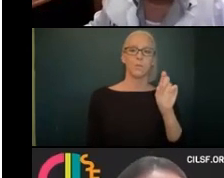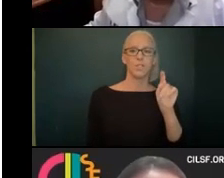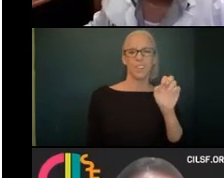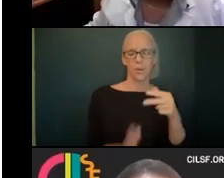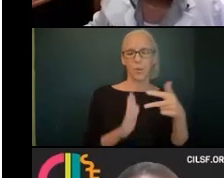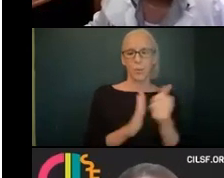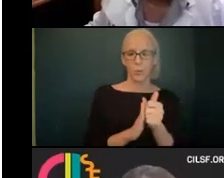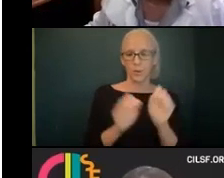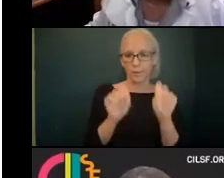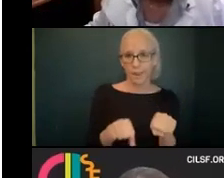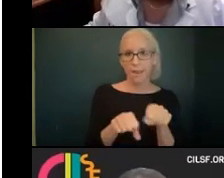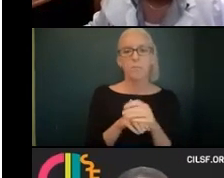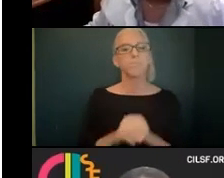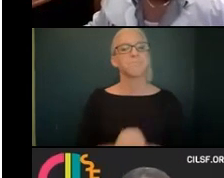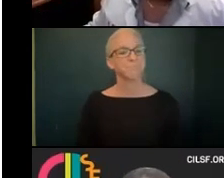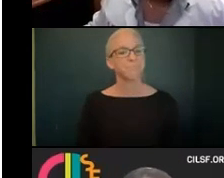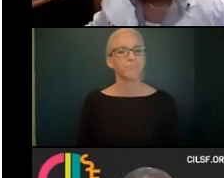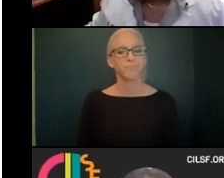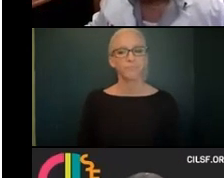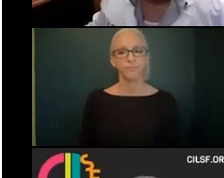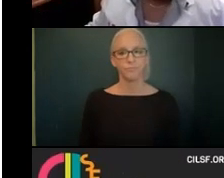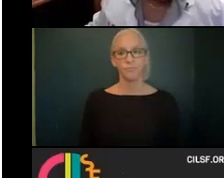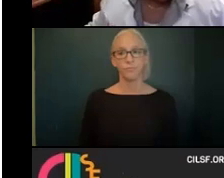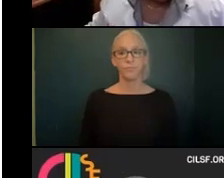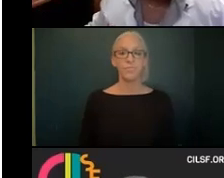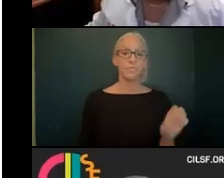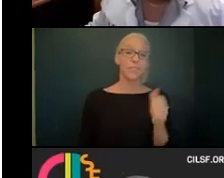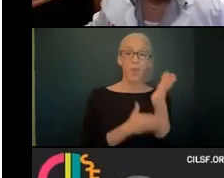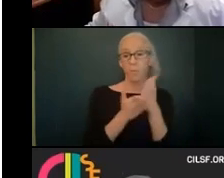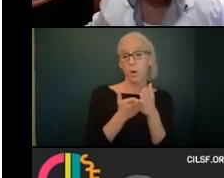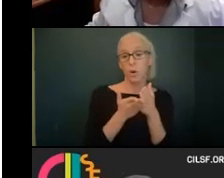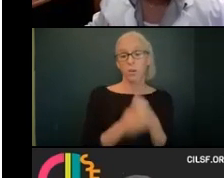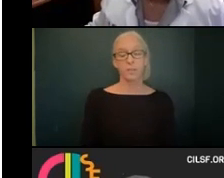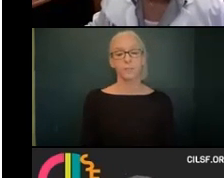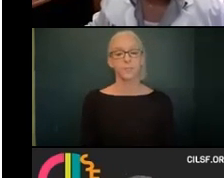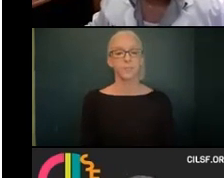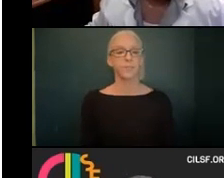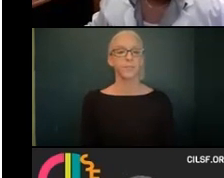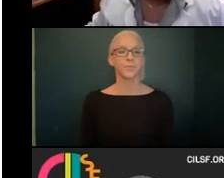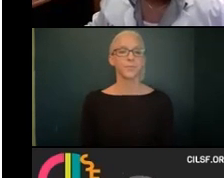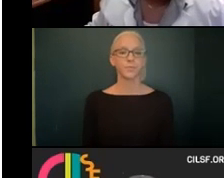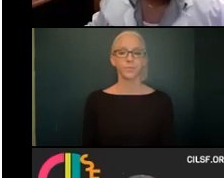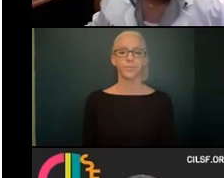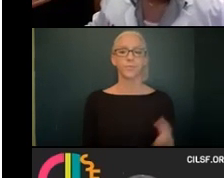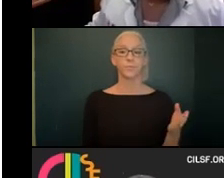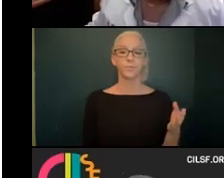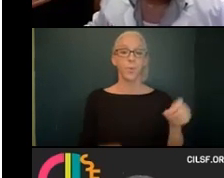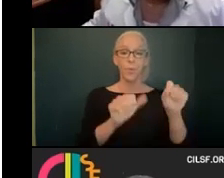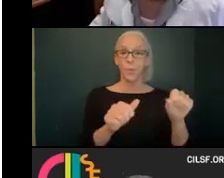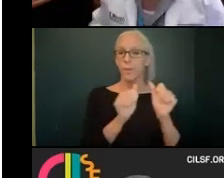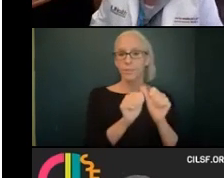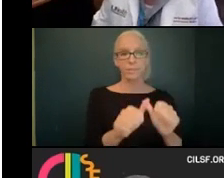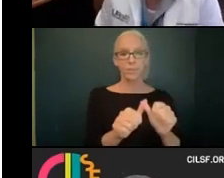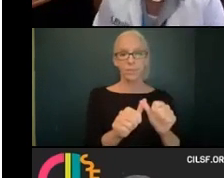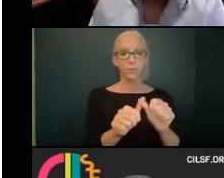you could get these infusions as well. So that's another part of it in terms of COVID. And we continue doing, excuse